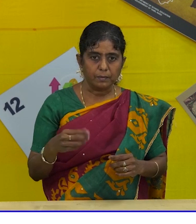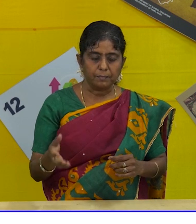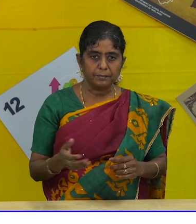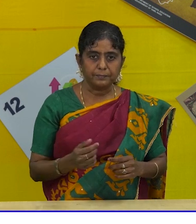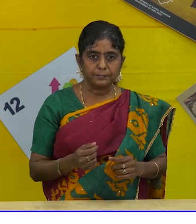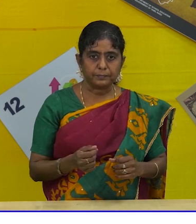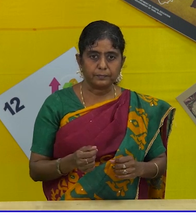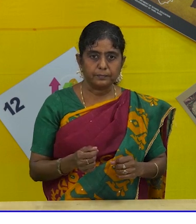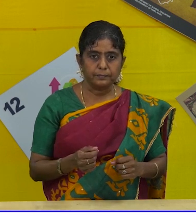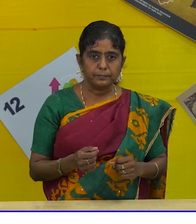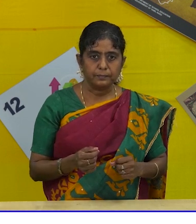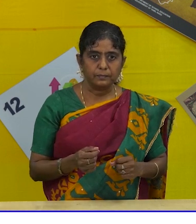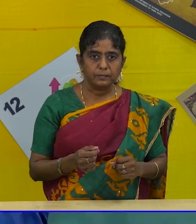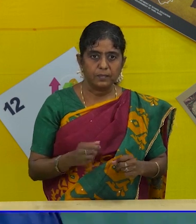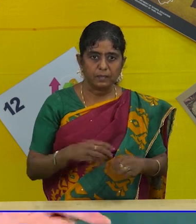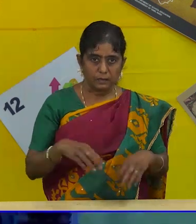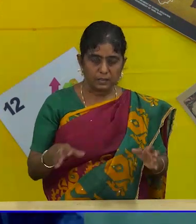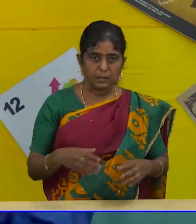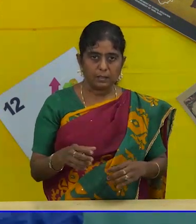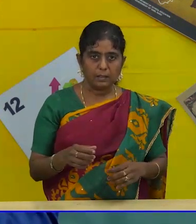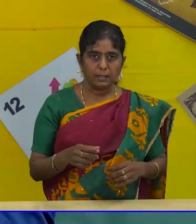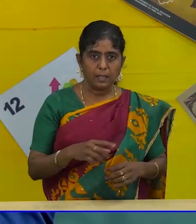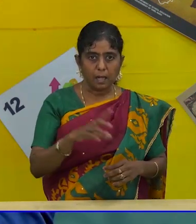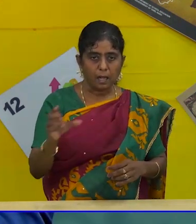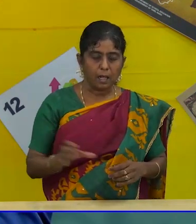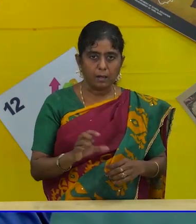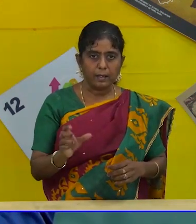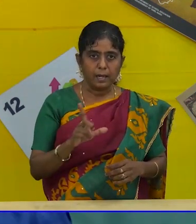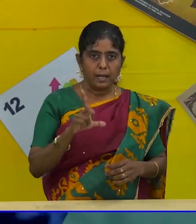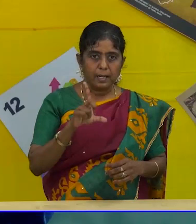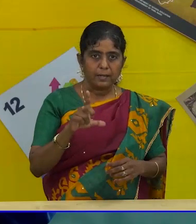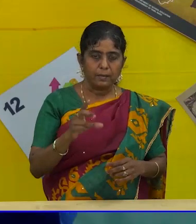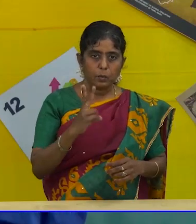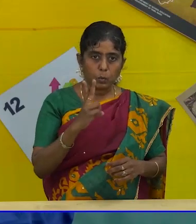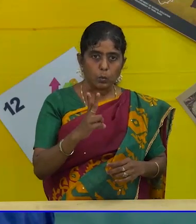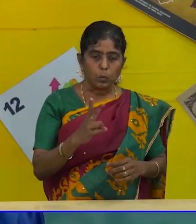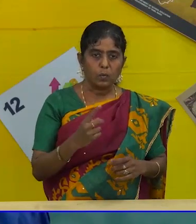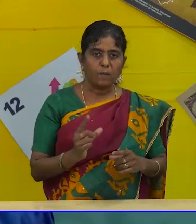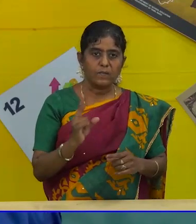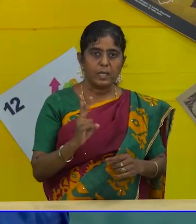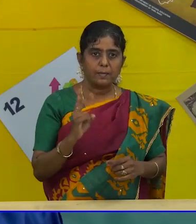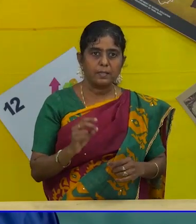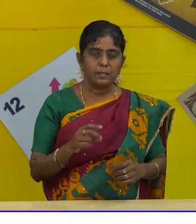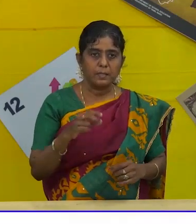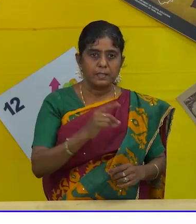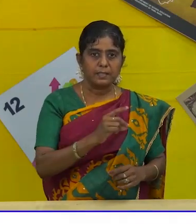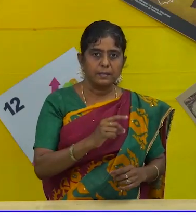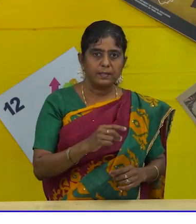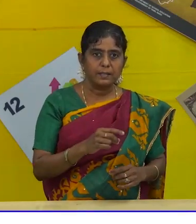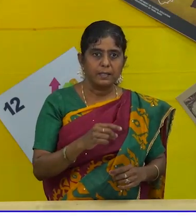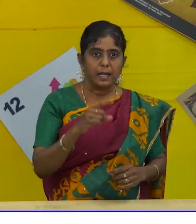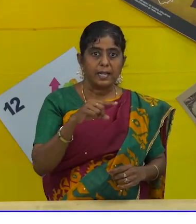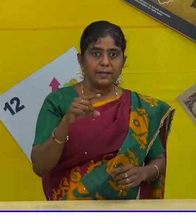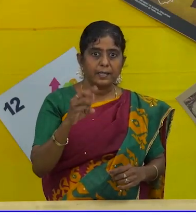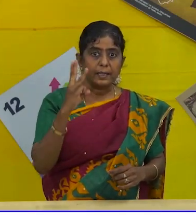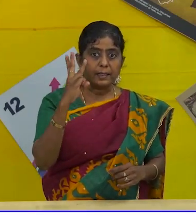b is missing. These are all called linear equation in two variables. Let's see what is the